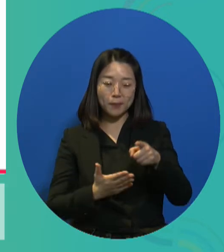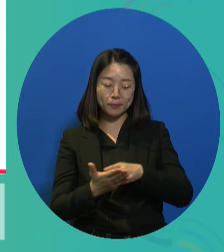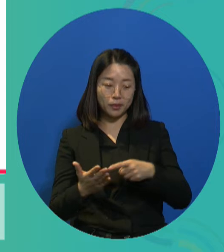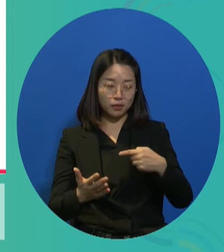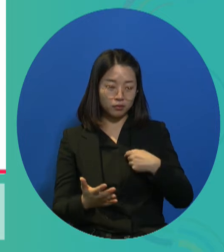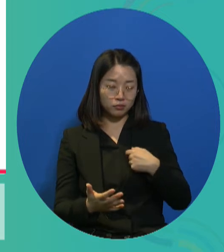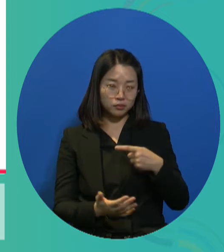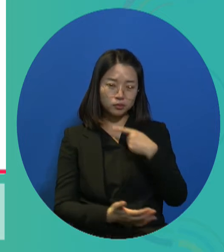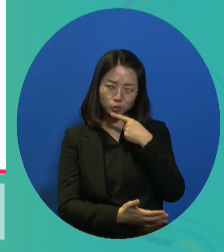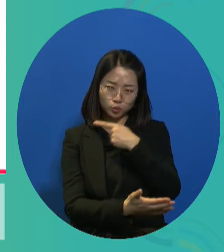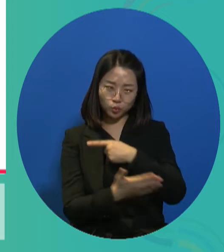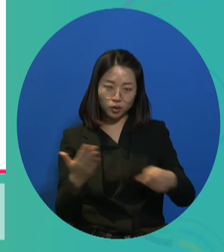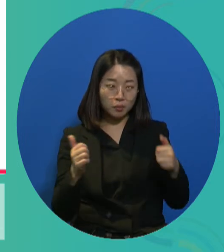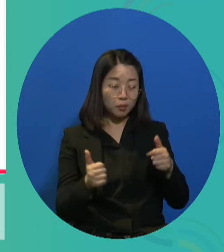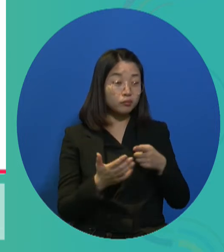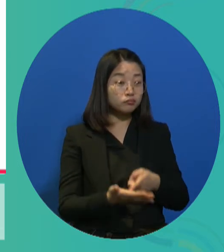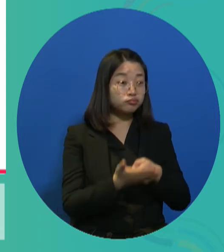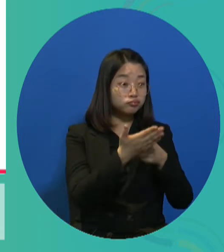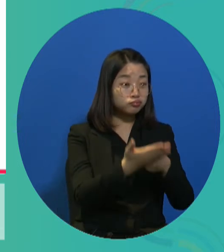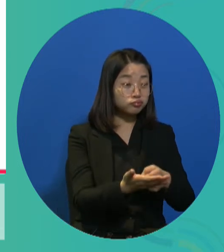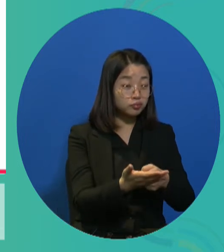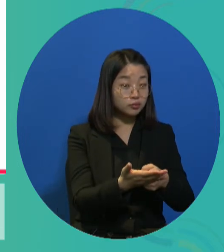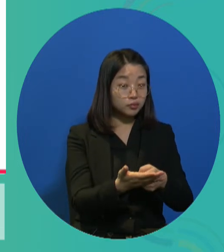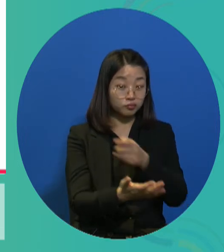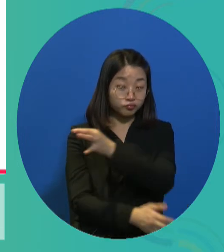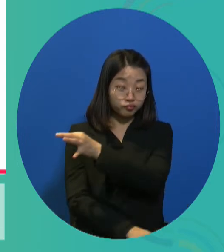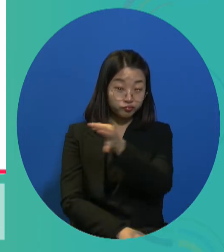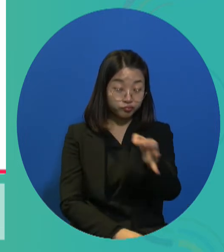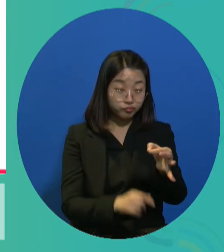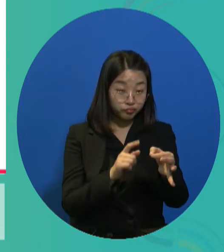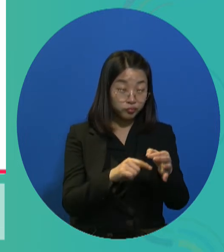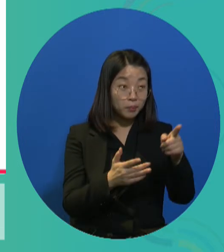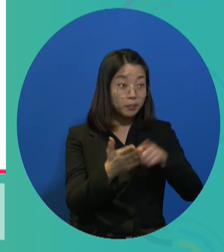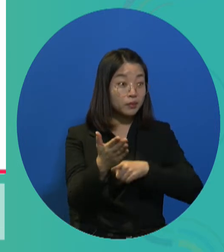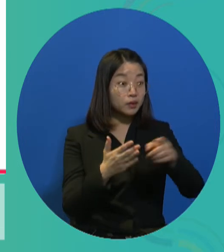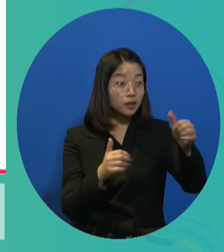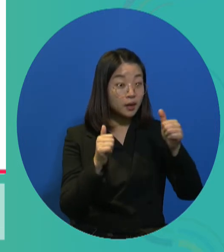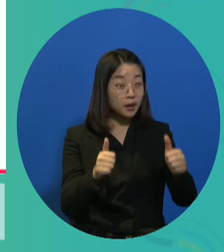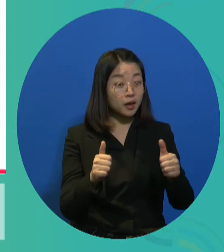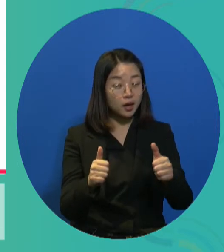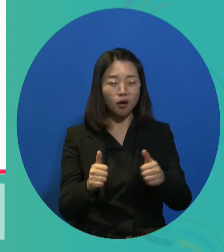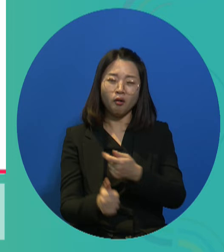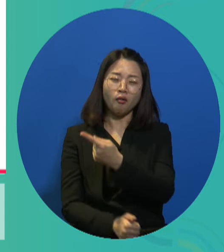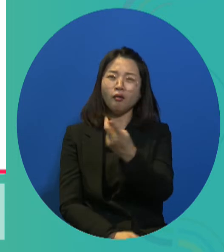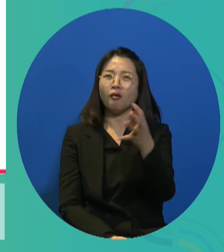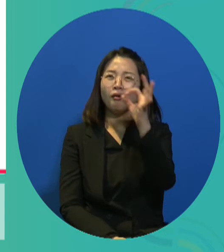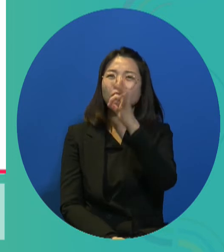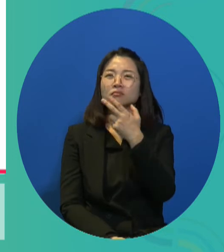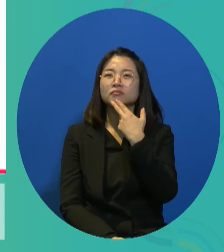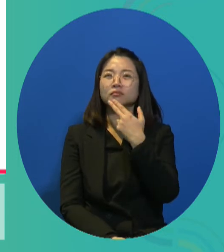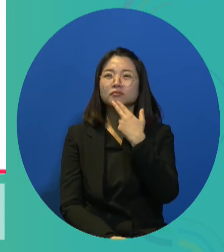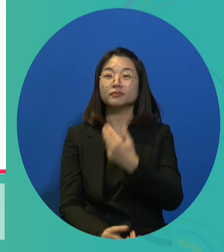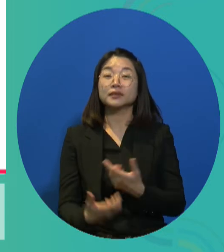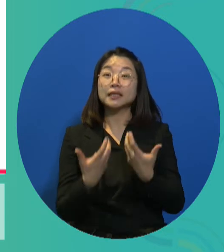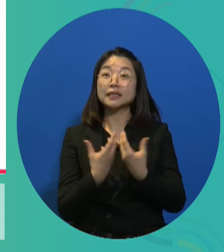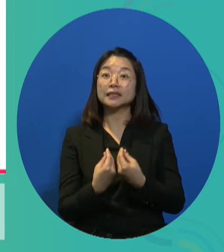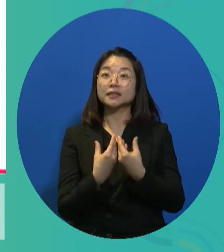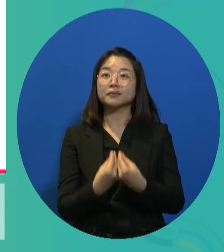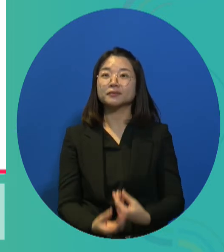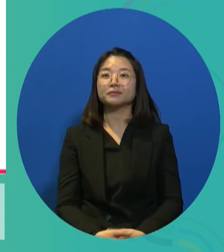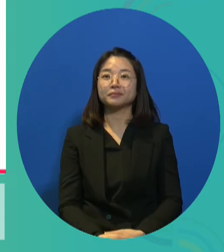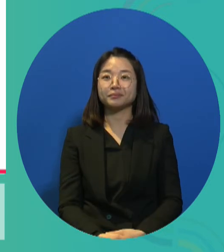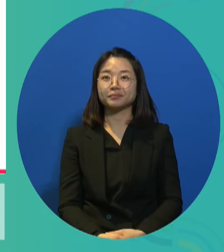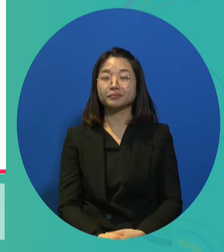And as for the state's responsibility for compensation, may have been reflected in the